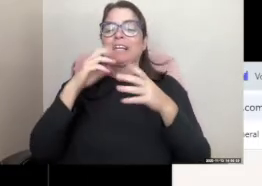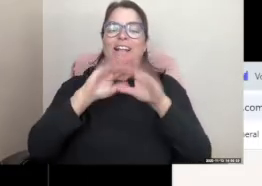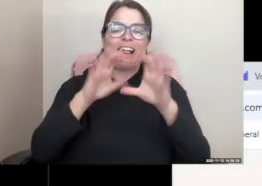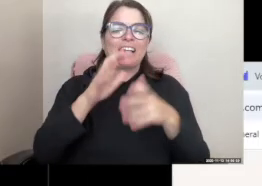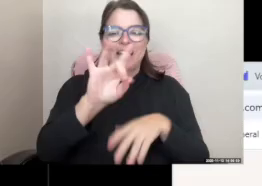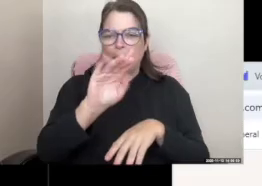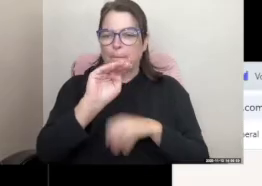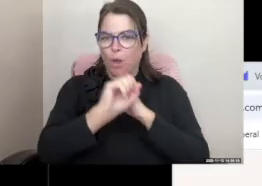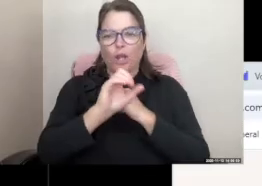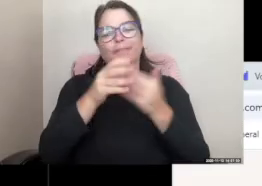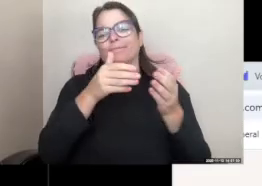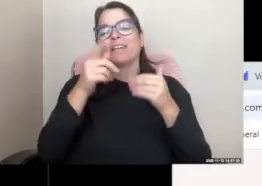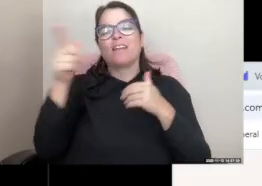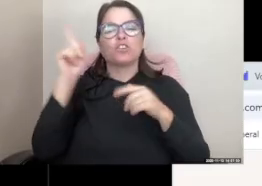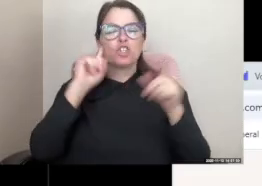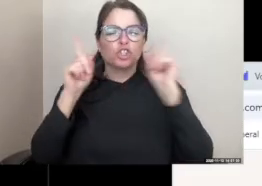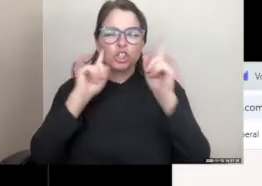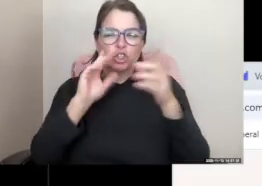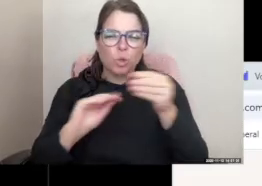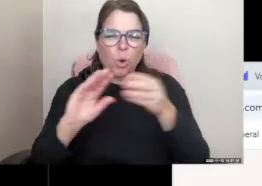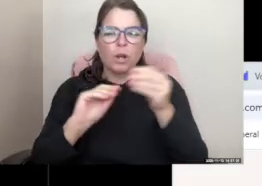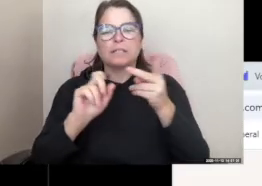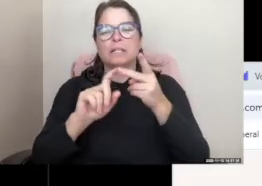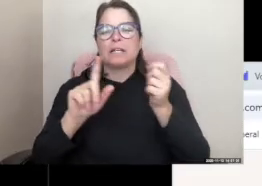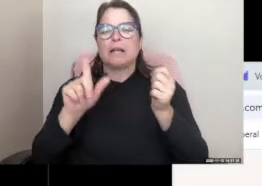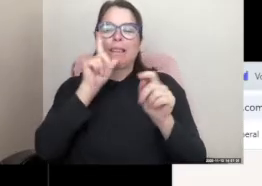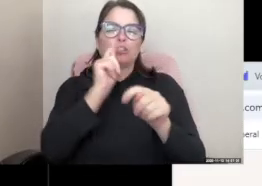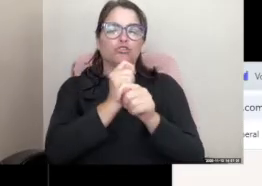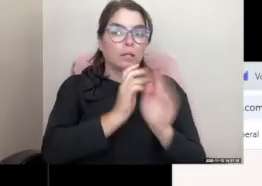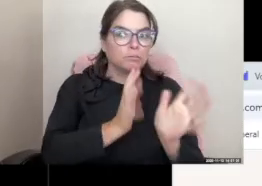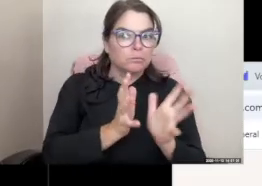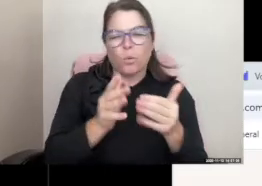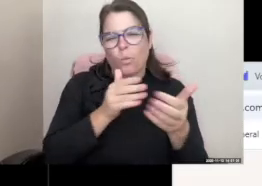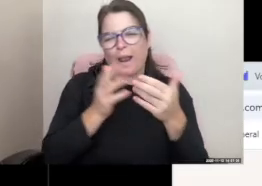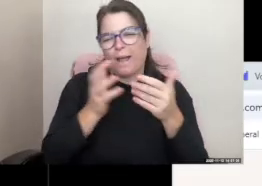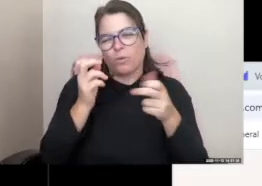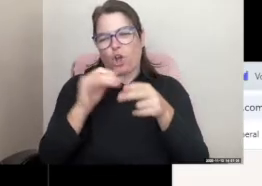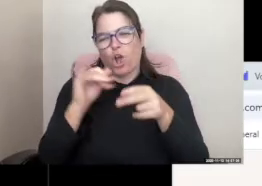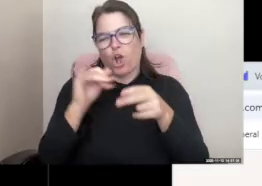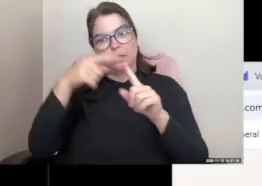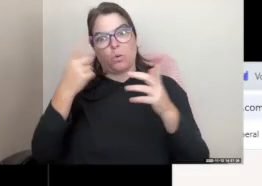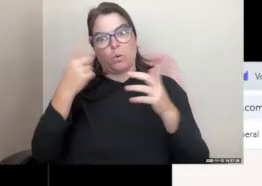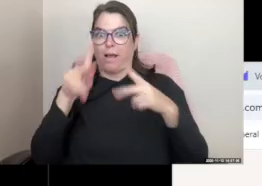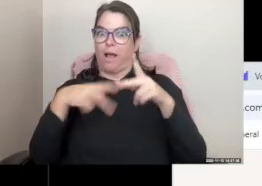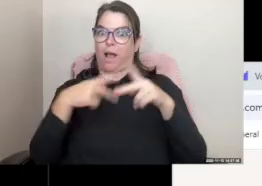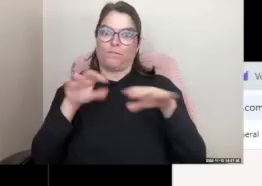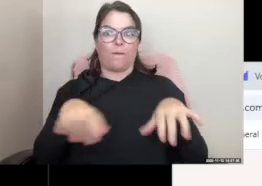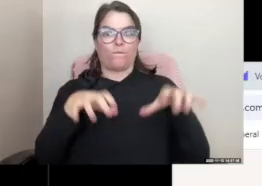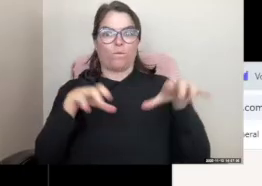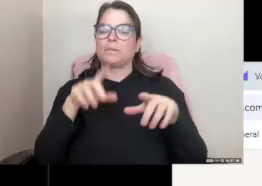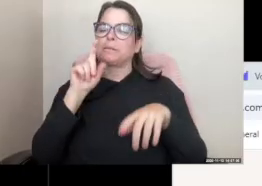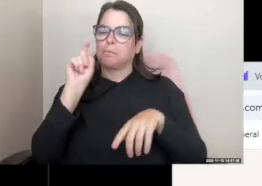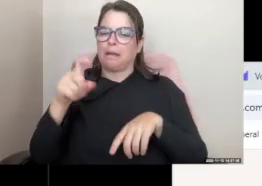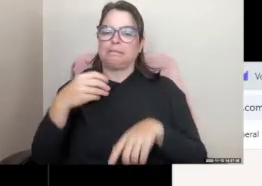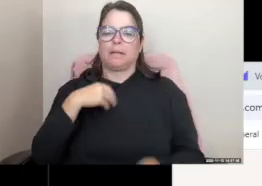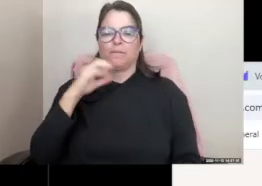they're hesitant to move into new technology, period, whether it's natural gas, whether it's internal combustion hydrogen, fuel cell